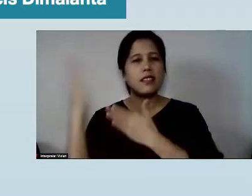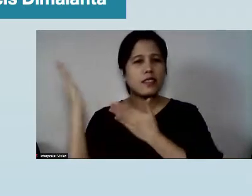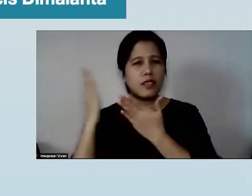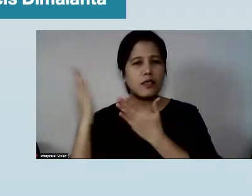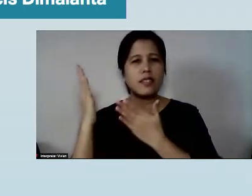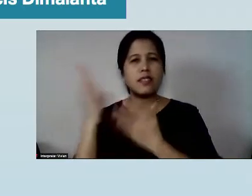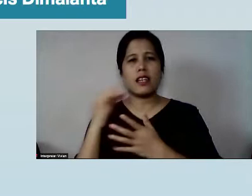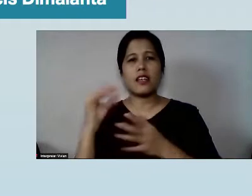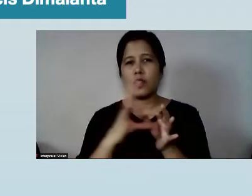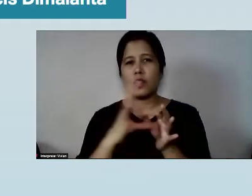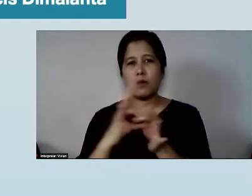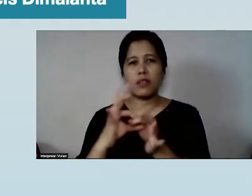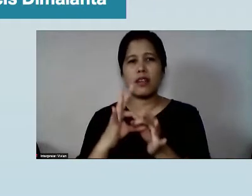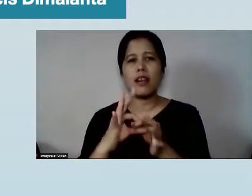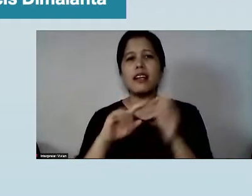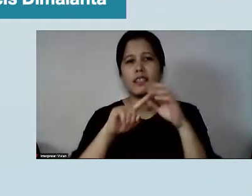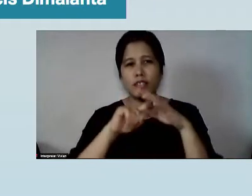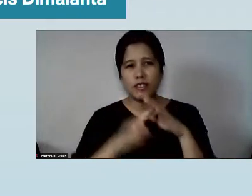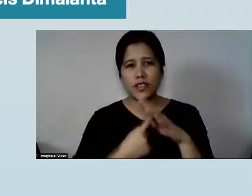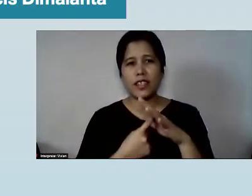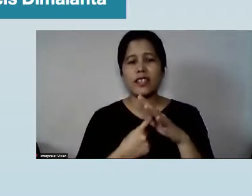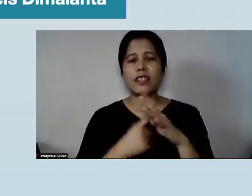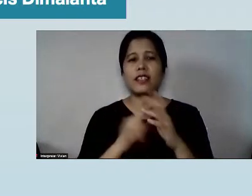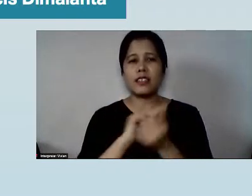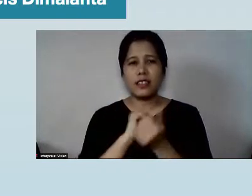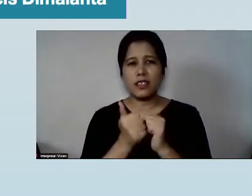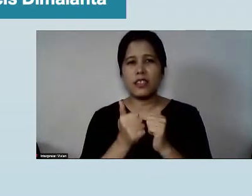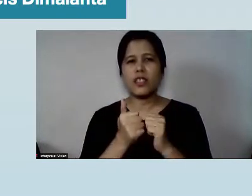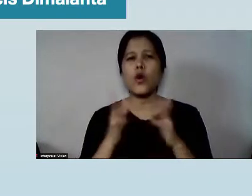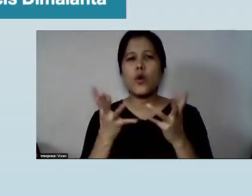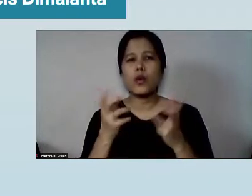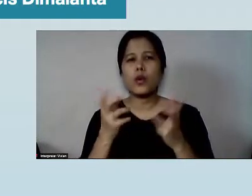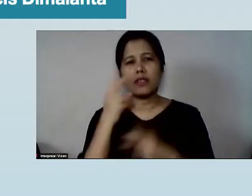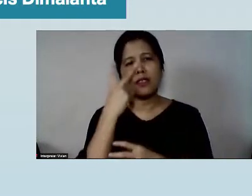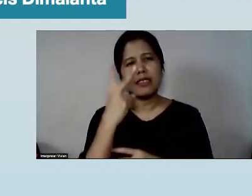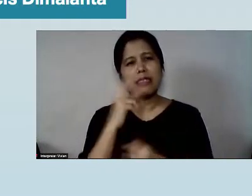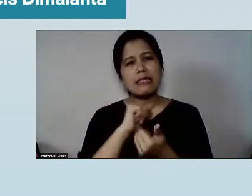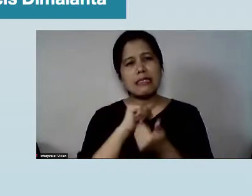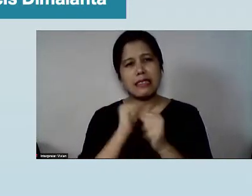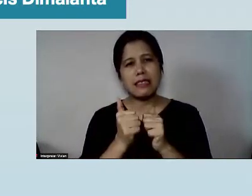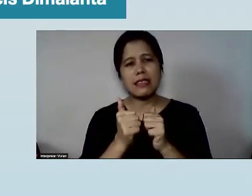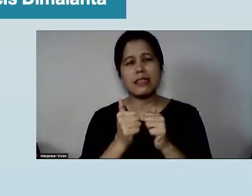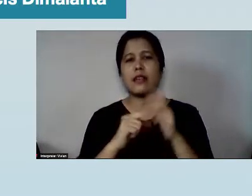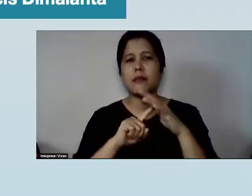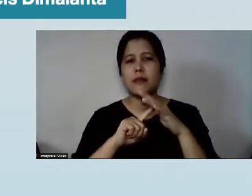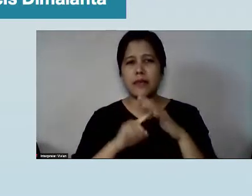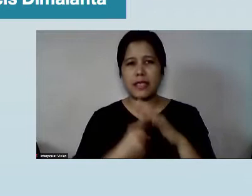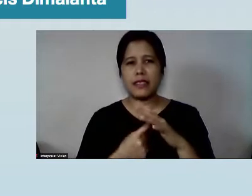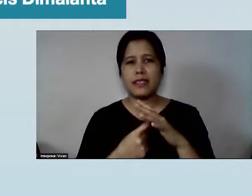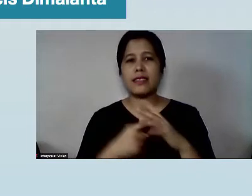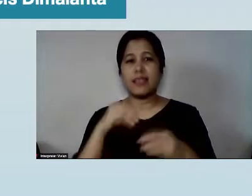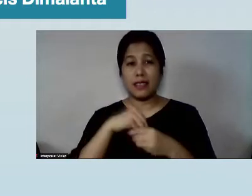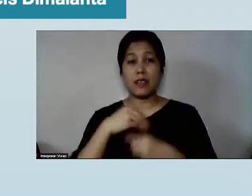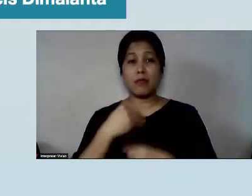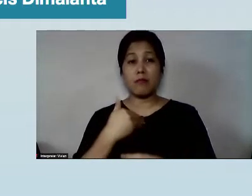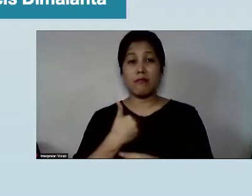communion. Let us start a change we want to see, the change that begins in me. Amen.